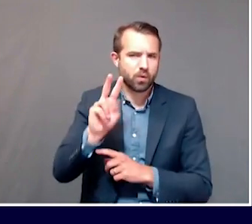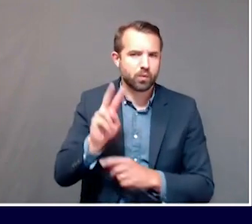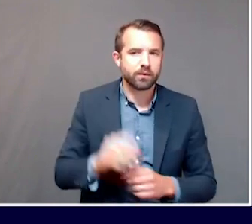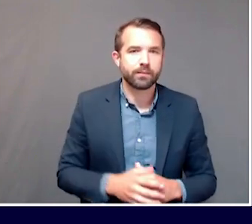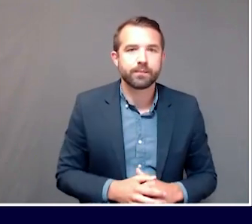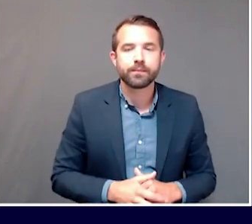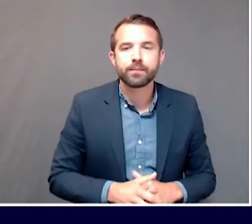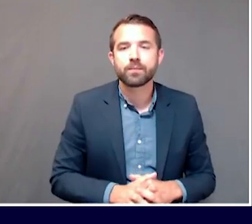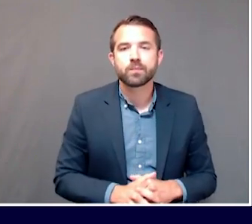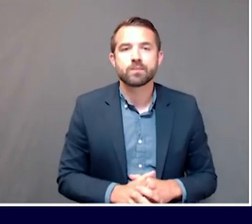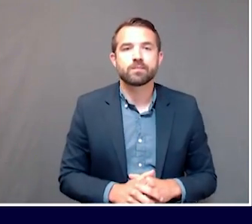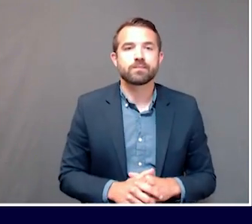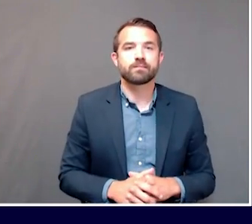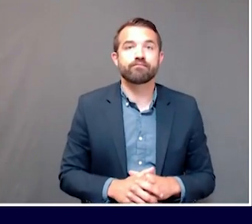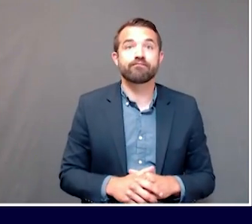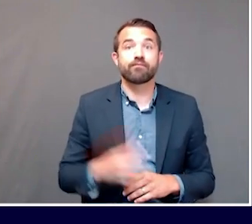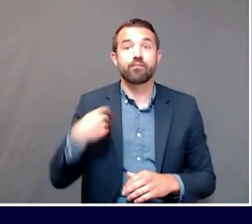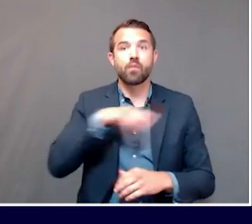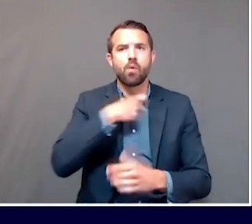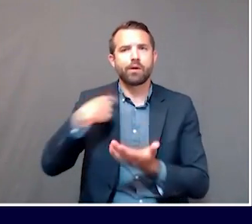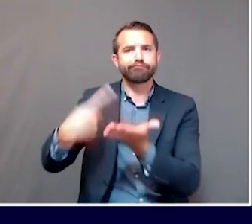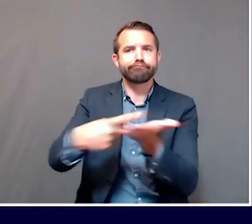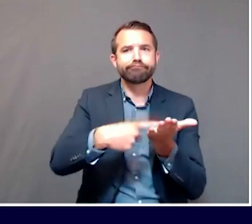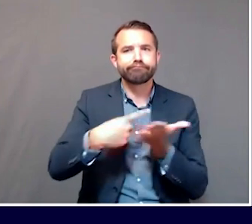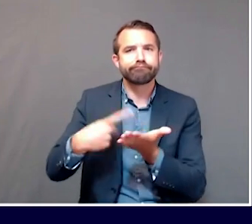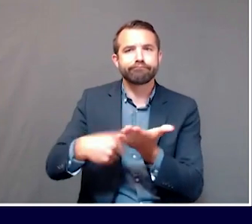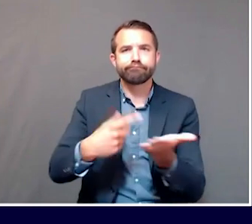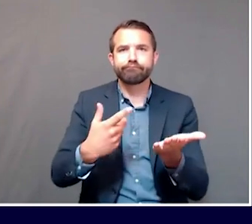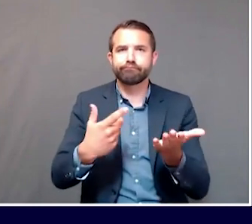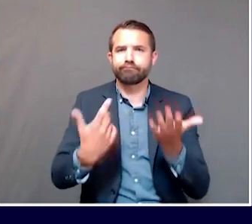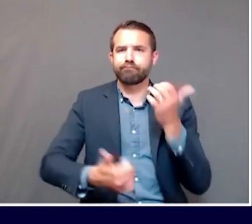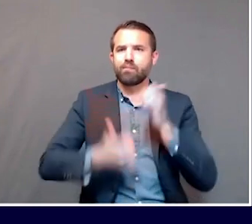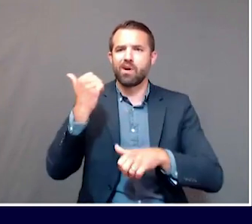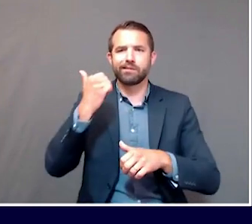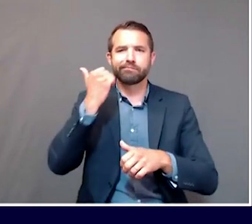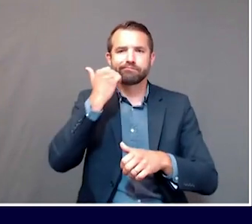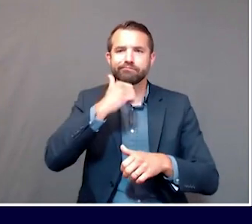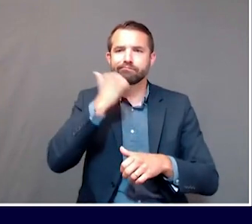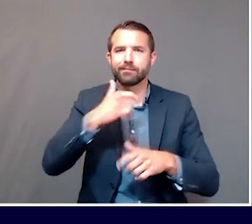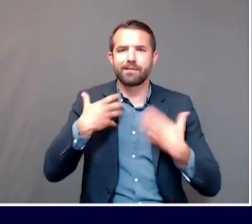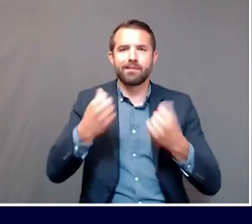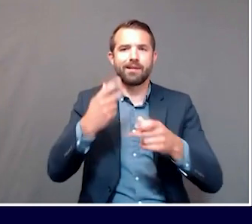talked a lot about the number of healthcare workers. Right now in Maine, of our cases,